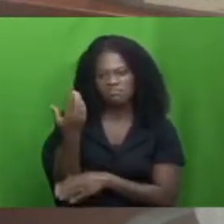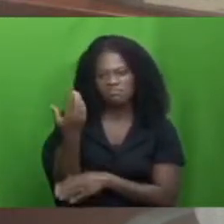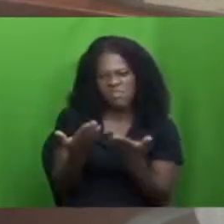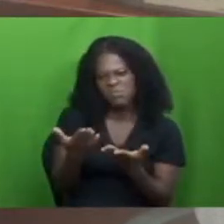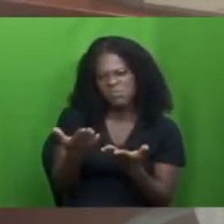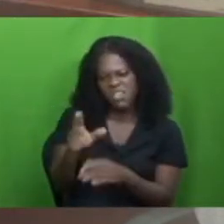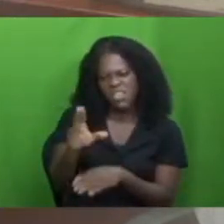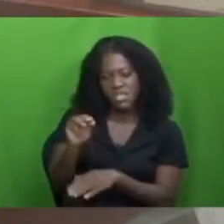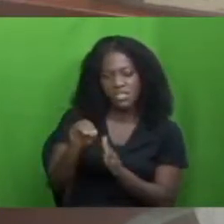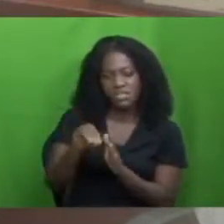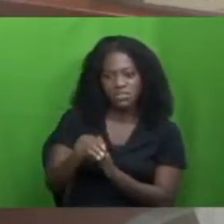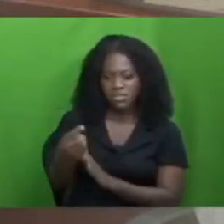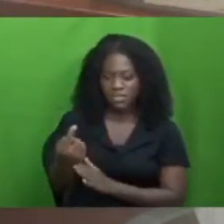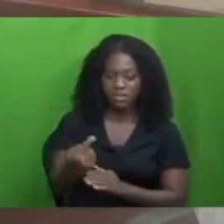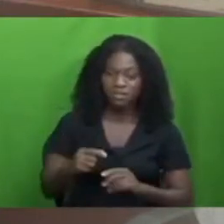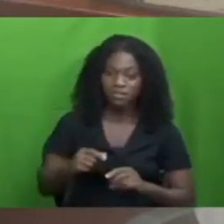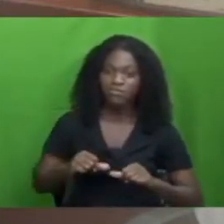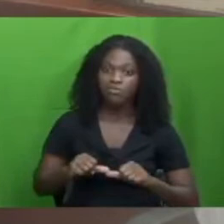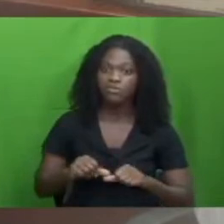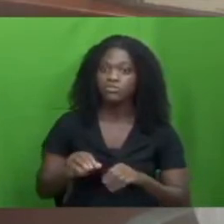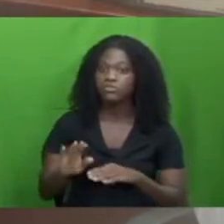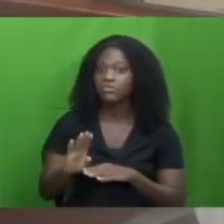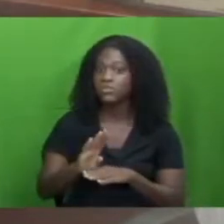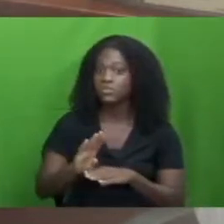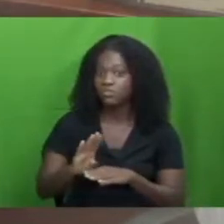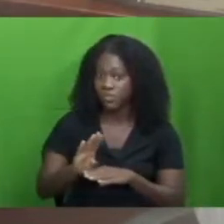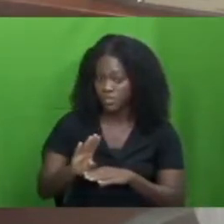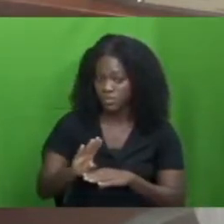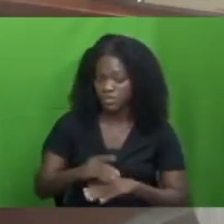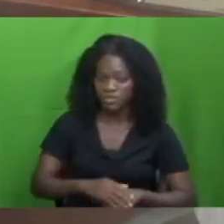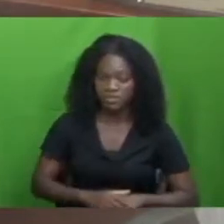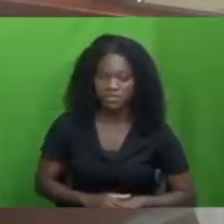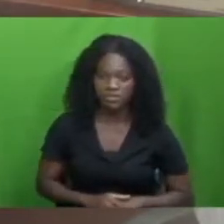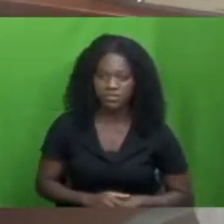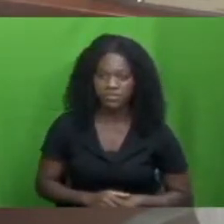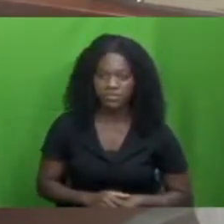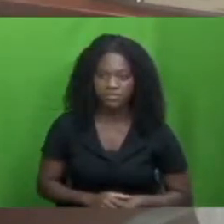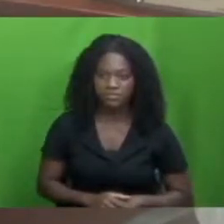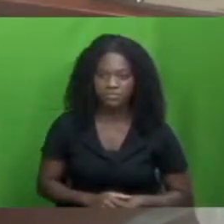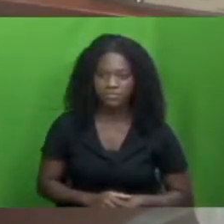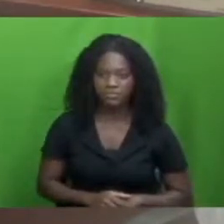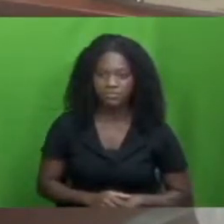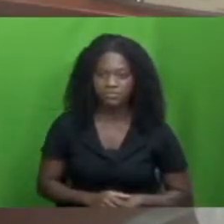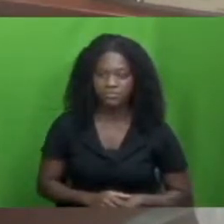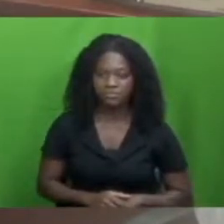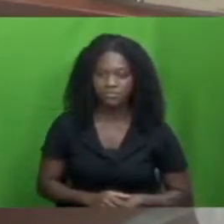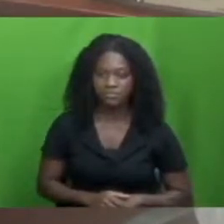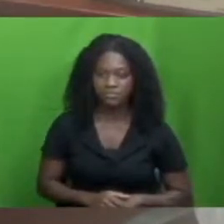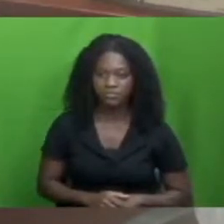for now. And as we agreed last Friday, maybe for about 30 minutes,